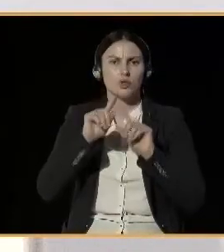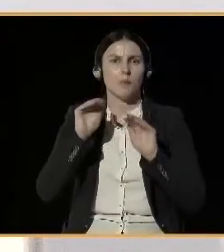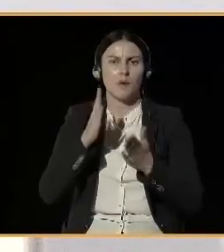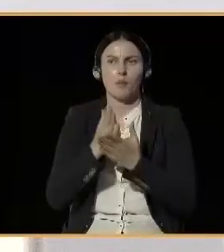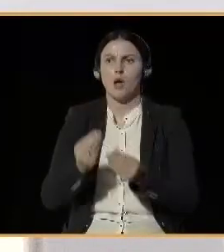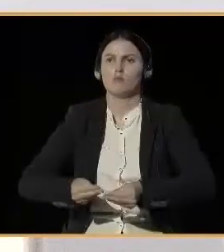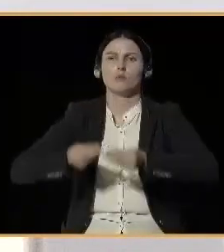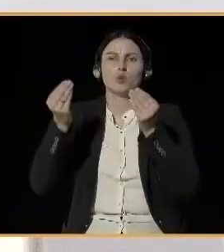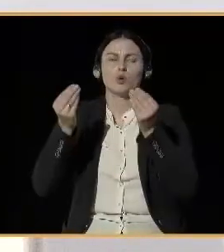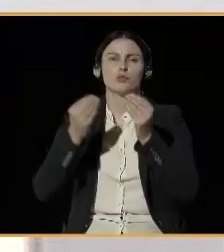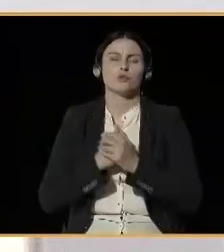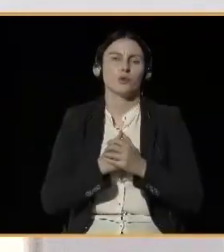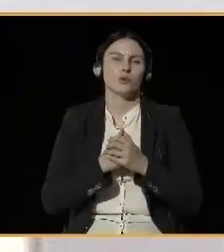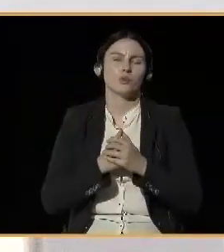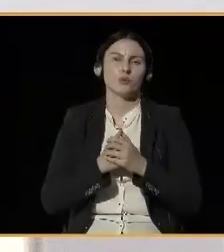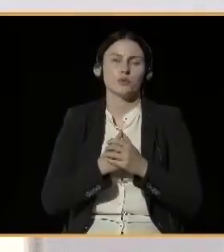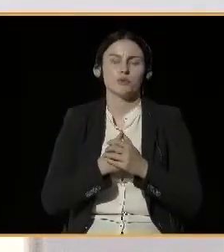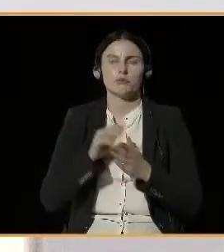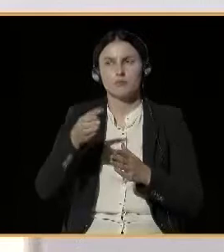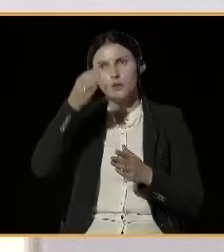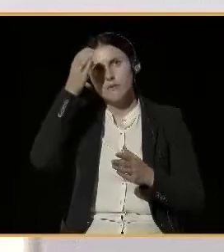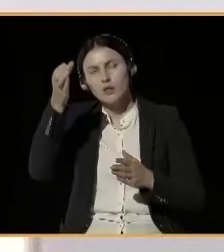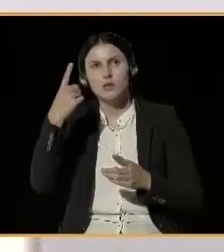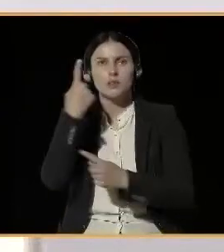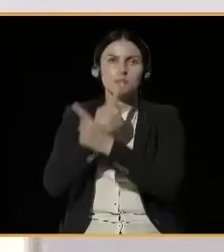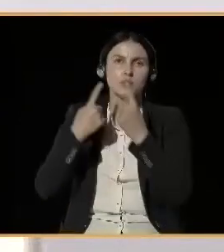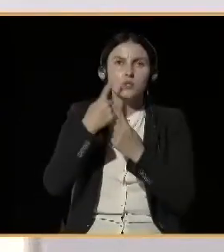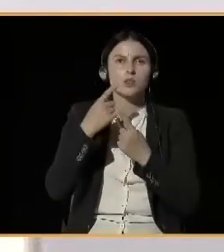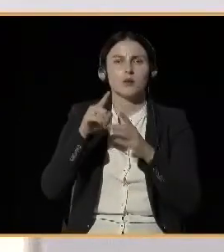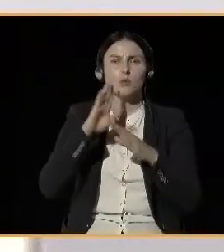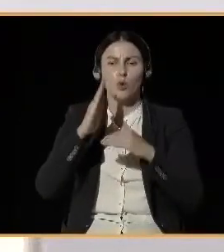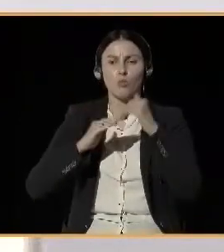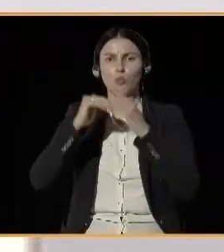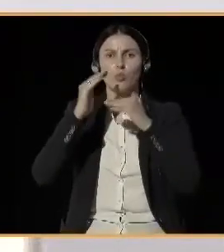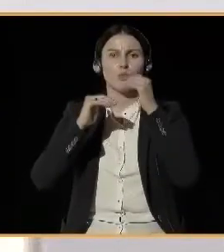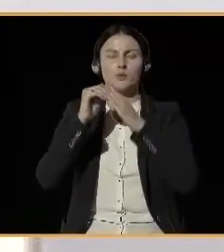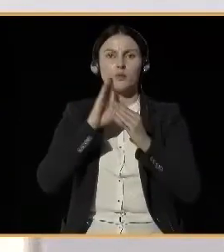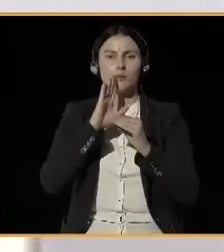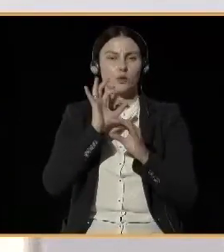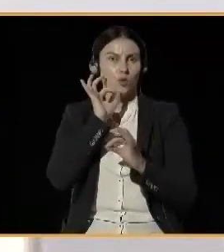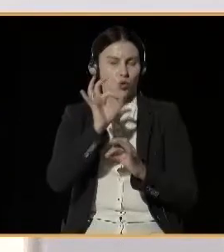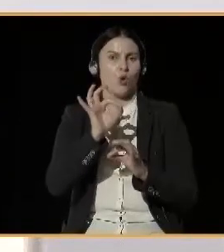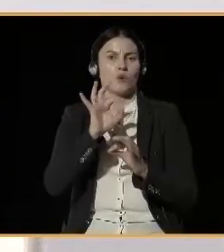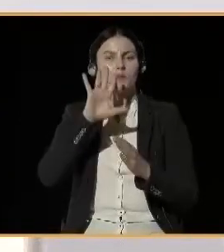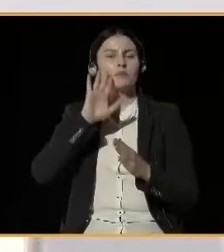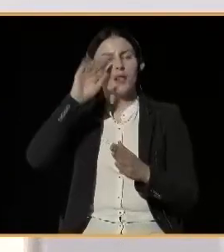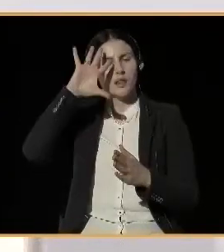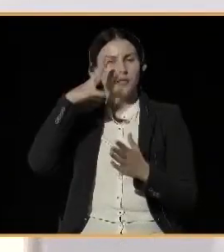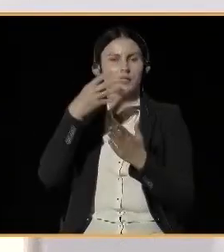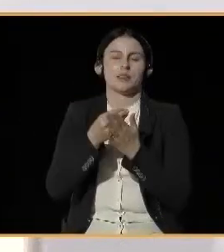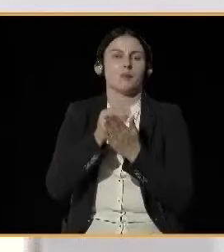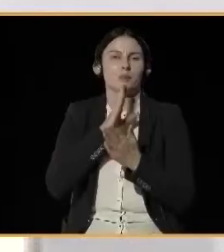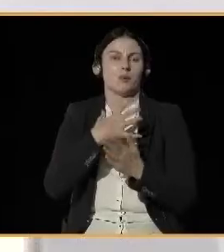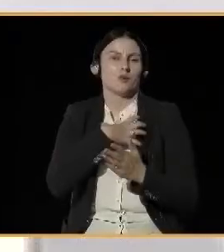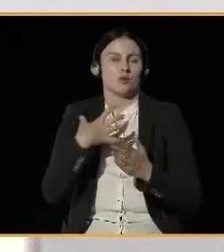NGOs can contribute to the development of both awareness, and through the development of awareness, the molding